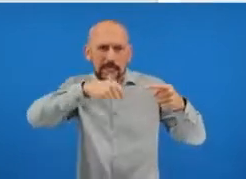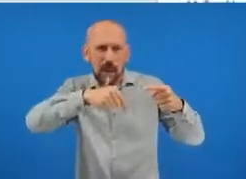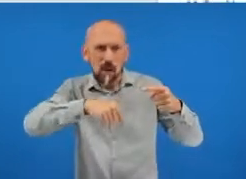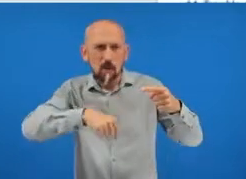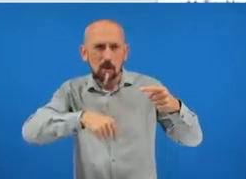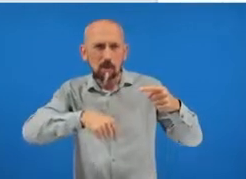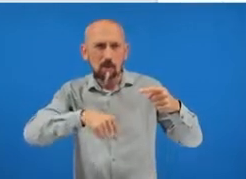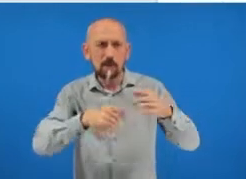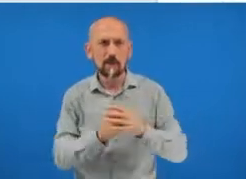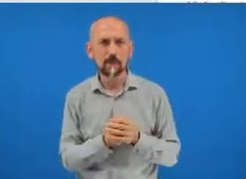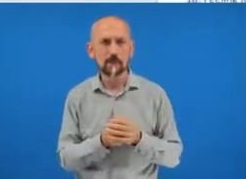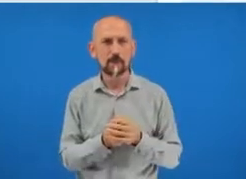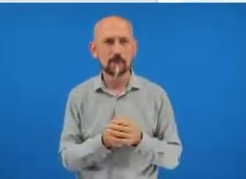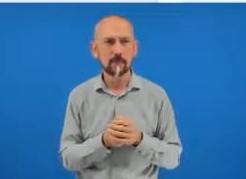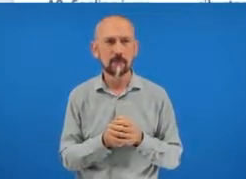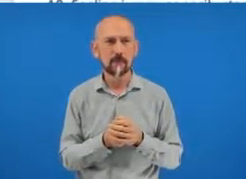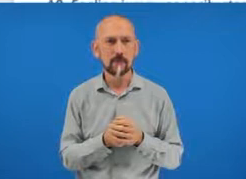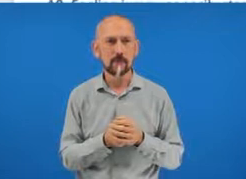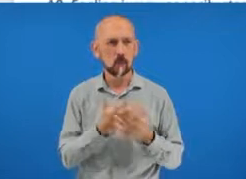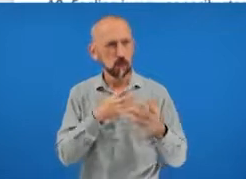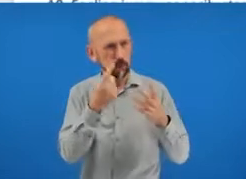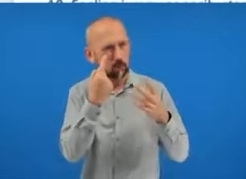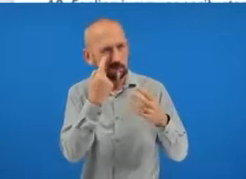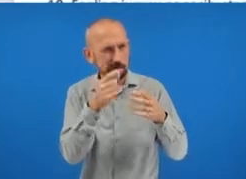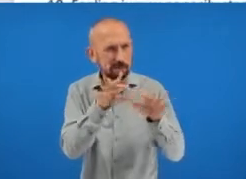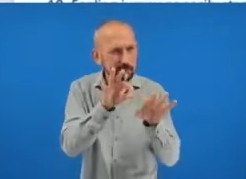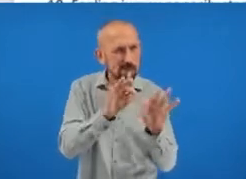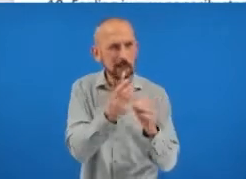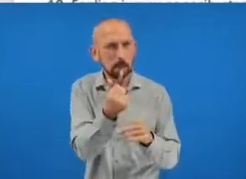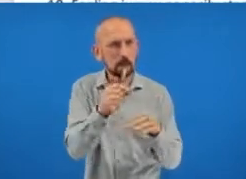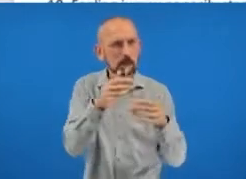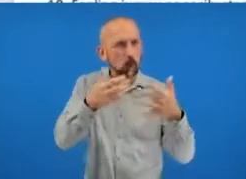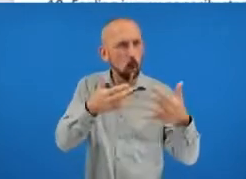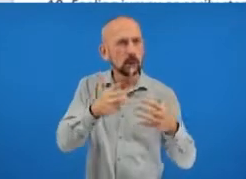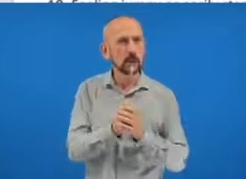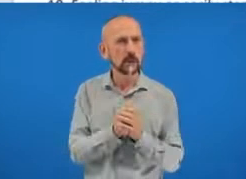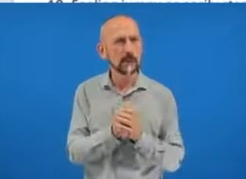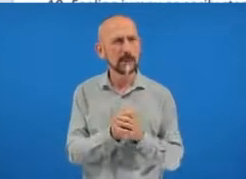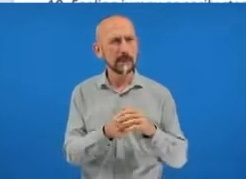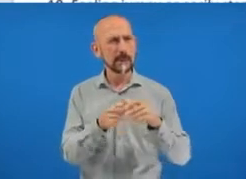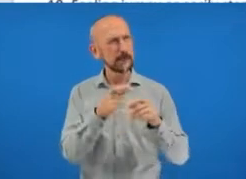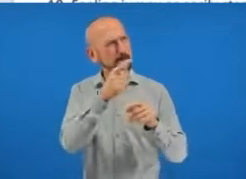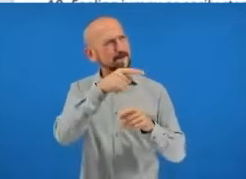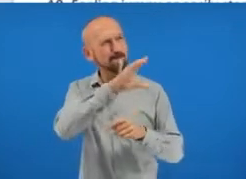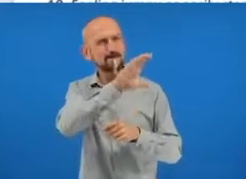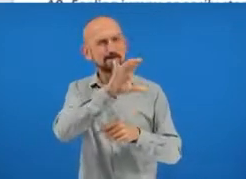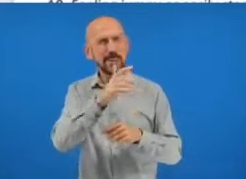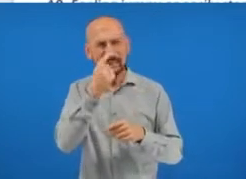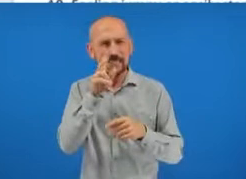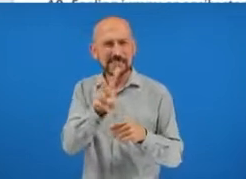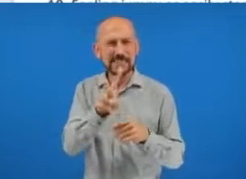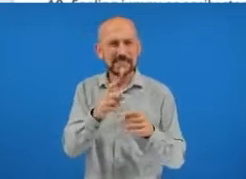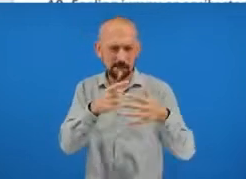a look at some of the scores here, I can see there that the scores are still slightly higher around some of these other points